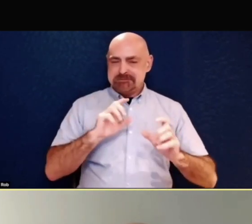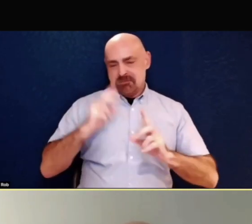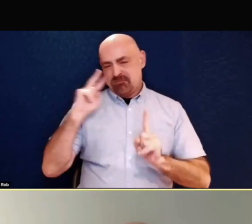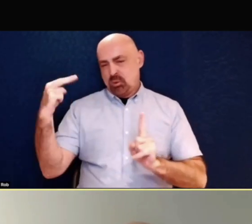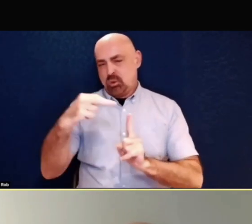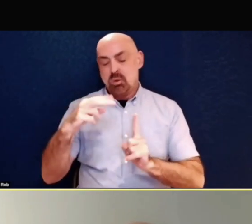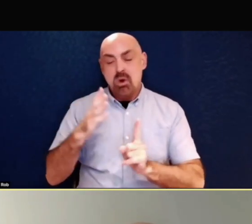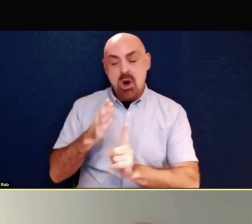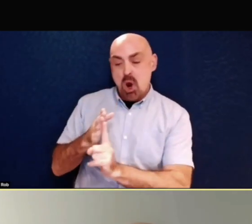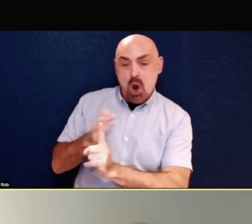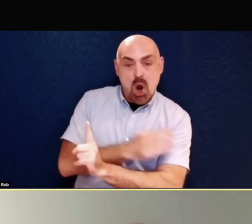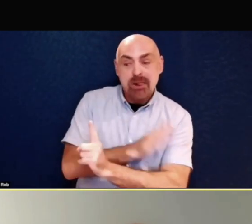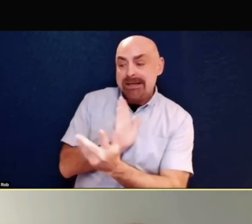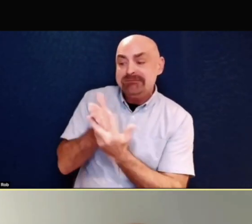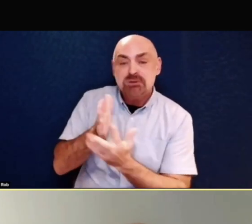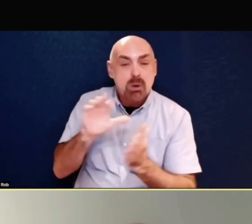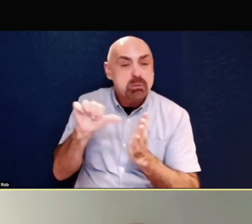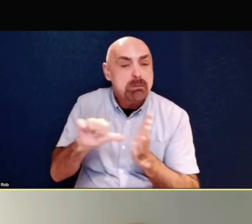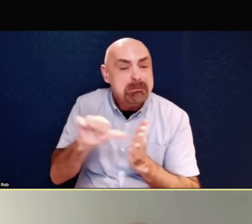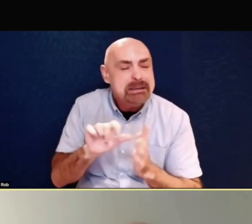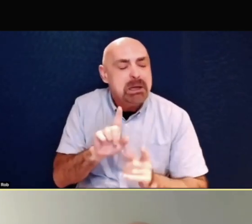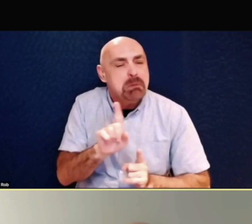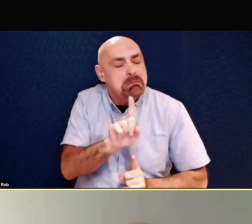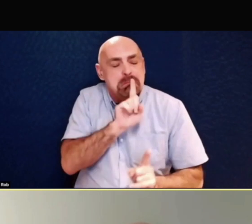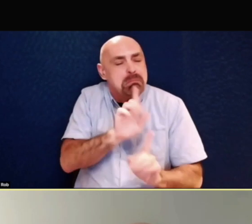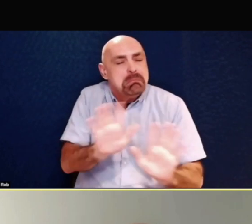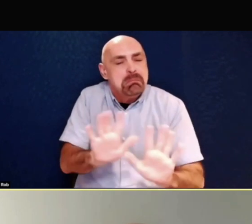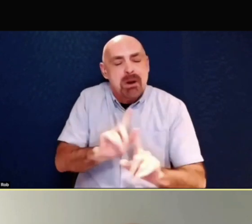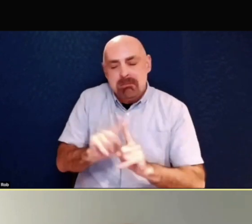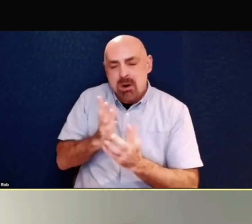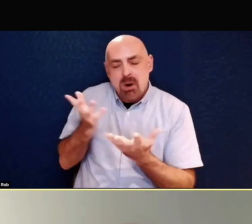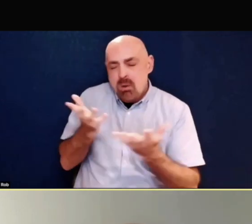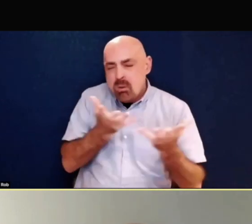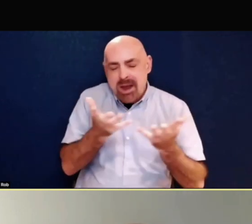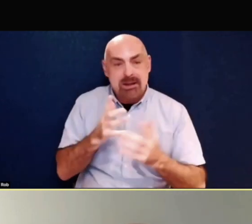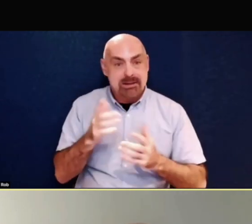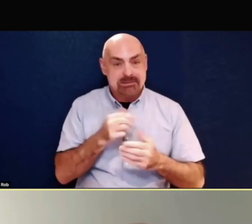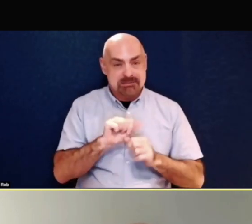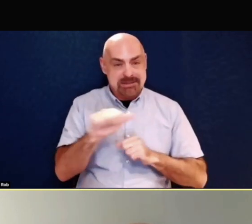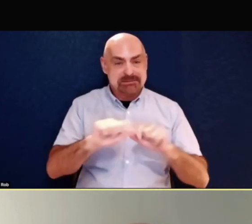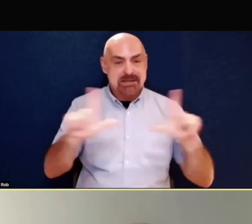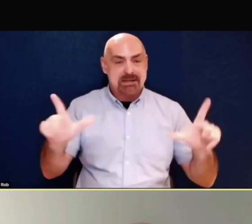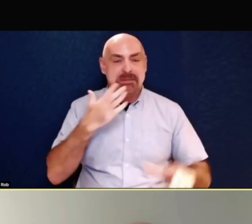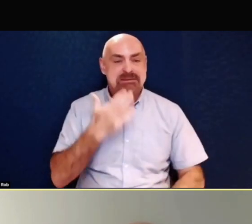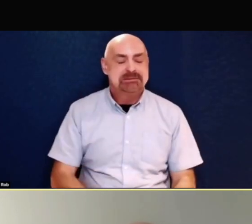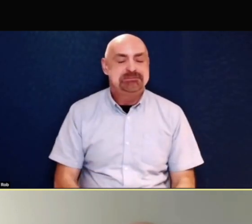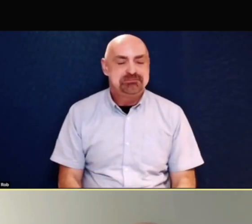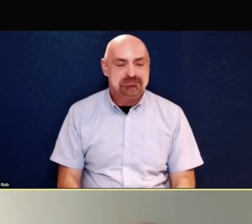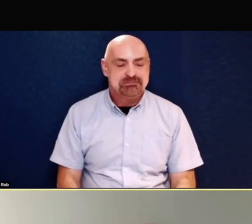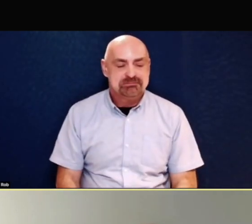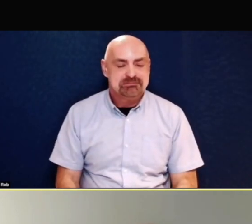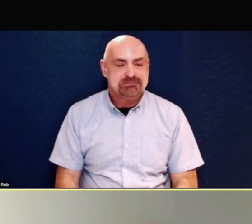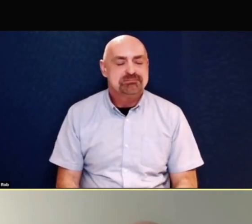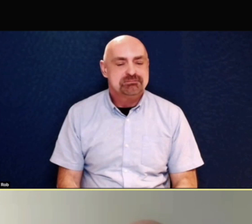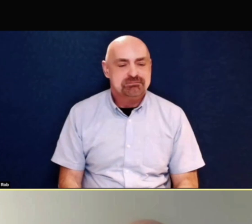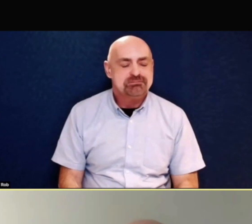is problematic, but thinking about where early intervention sits in that. So if I can have the next slide, please. So this